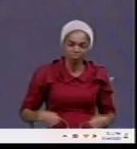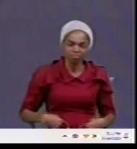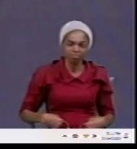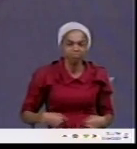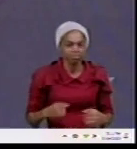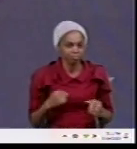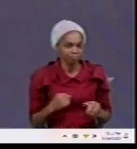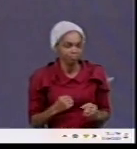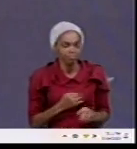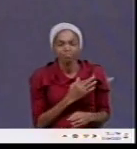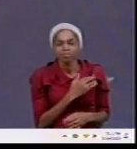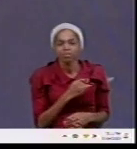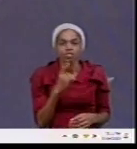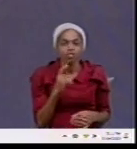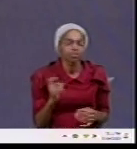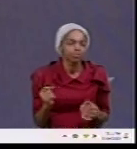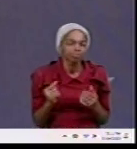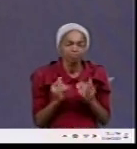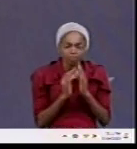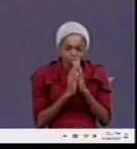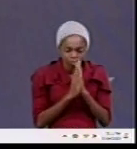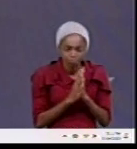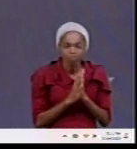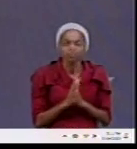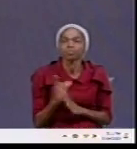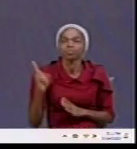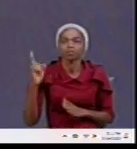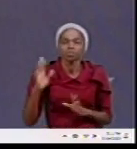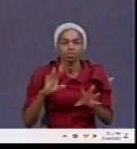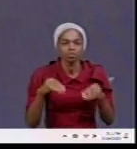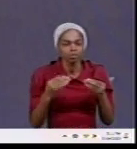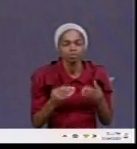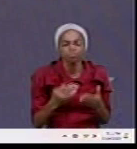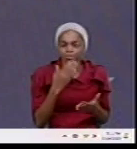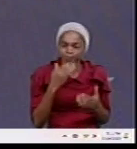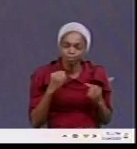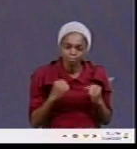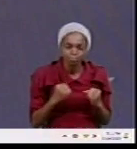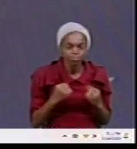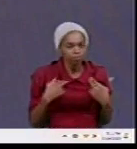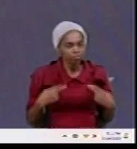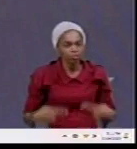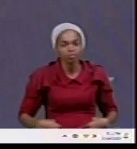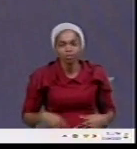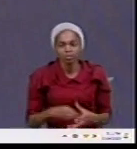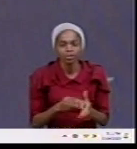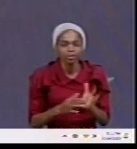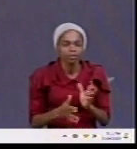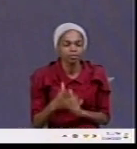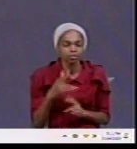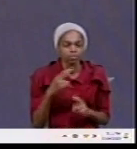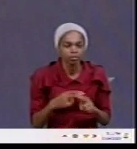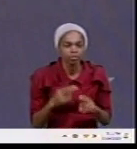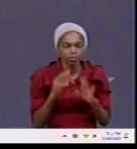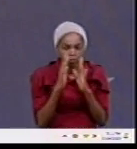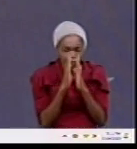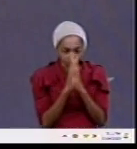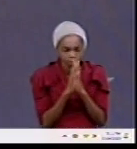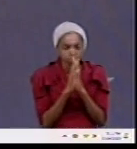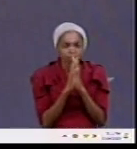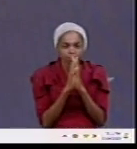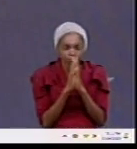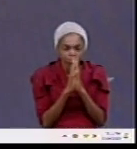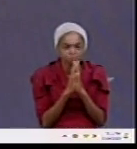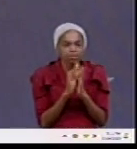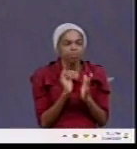you healing to serve him. Everything you need to serve God and serve him profitably and